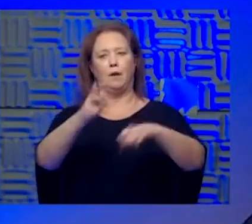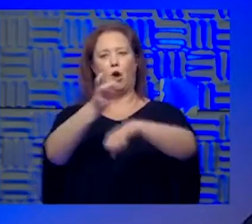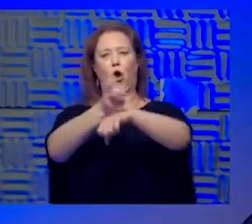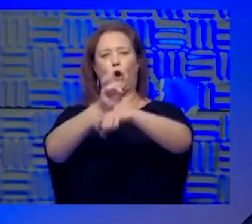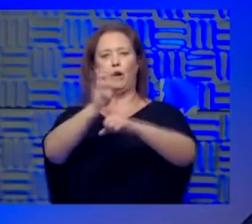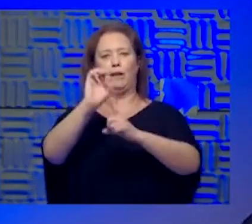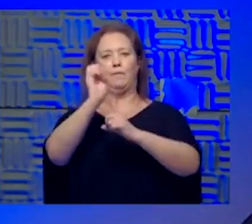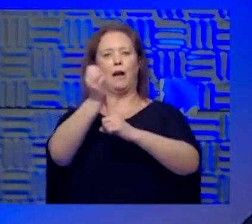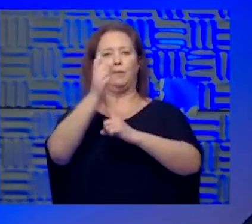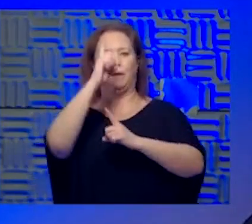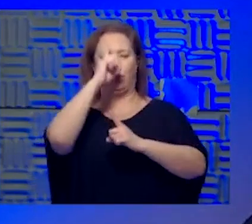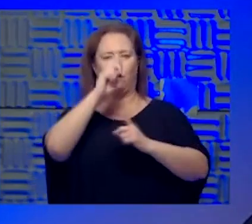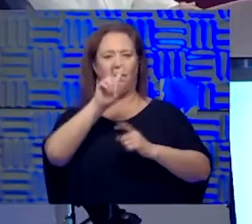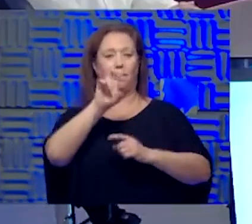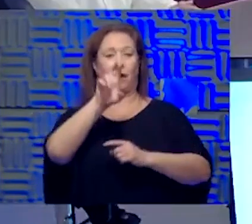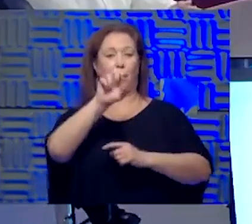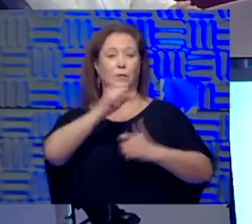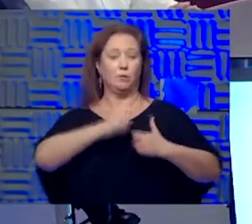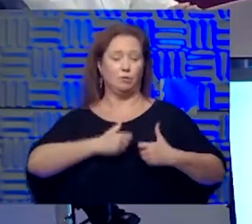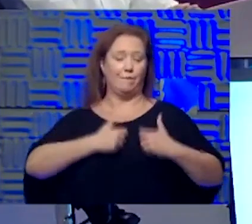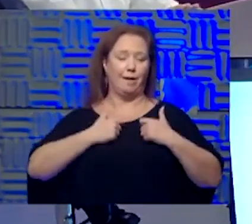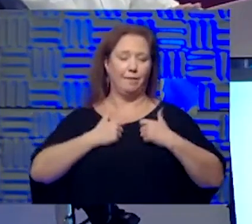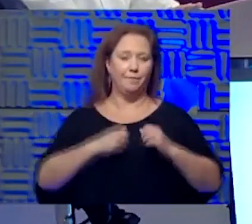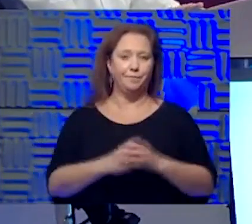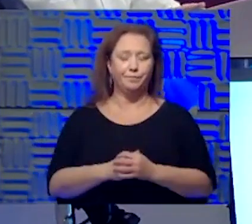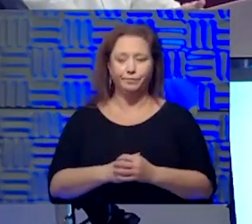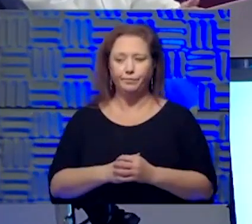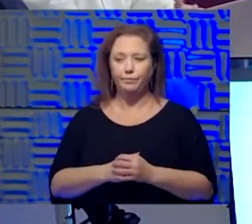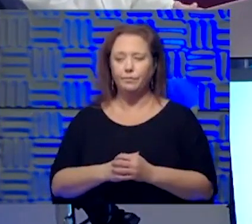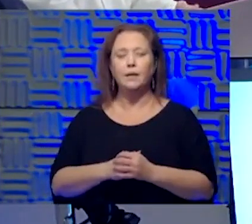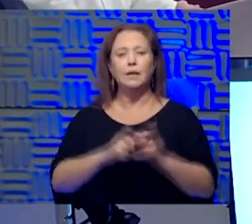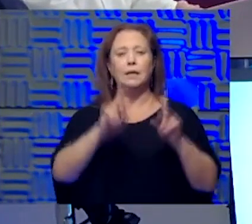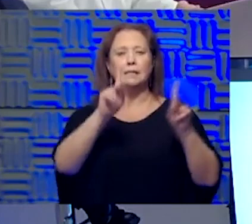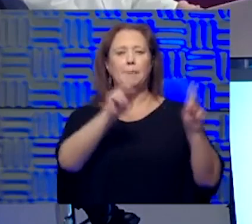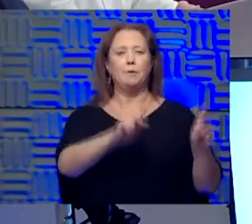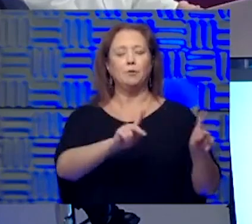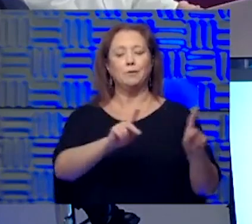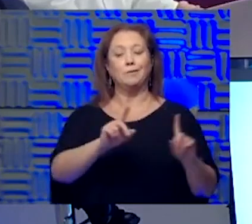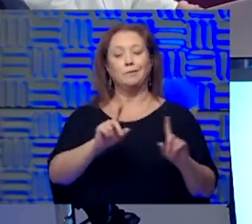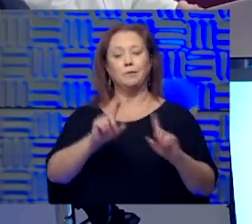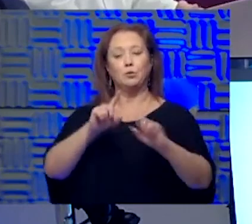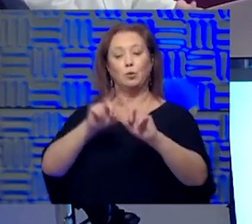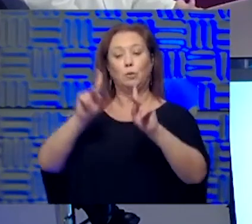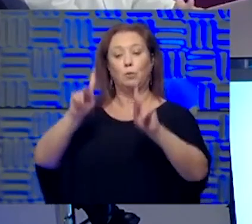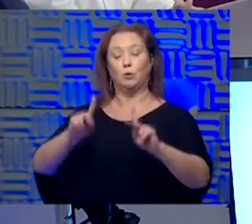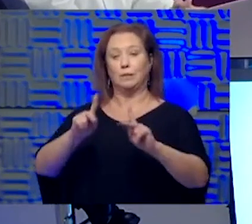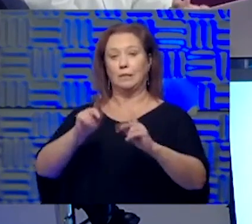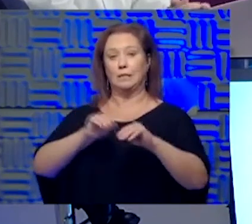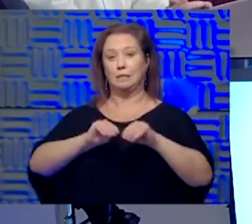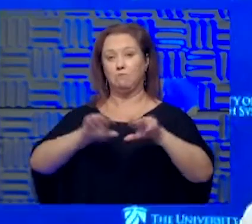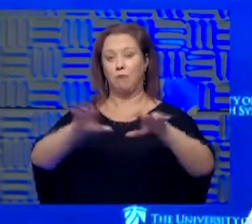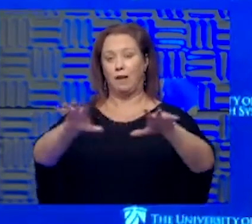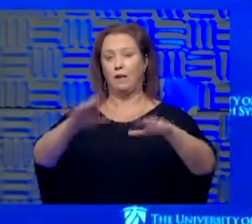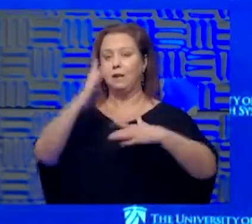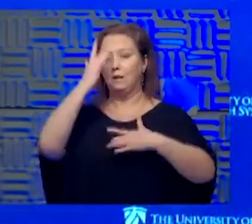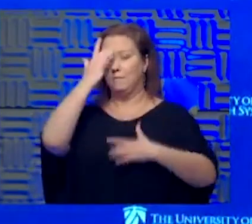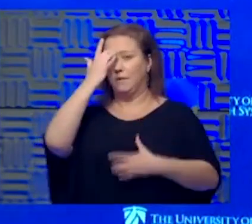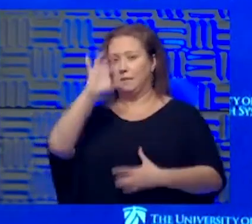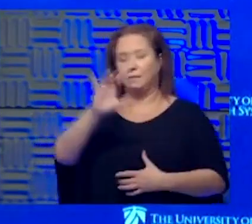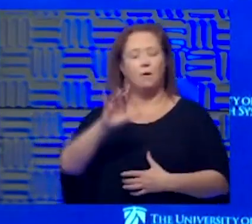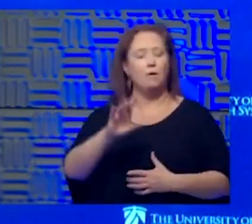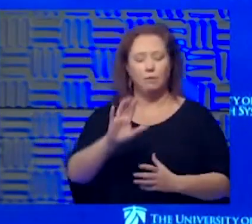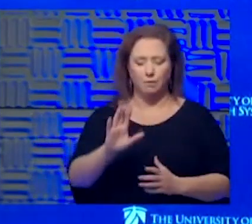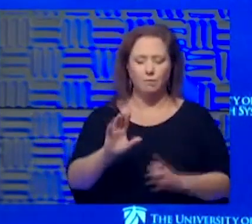environment for the virus to survive into. Yeah, but I think it's about that person-to-person spread. So be smart, folks. We can do this. It's